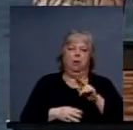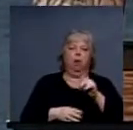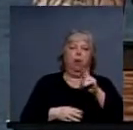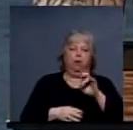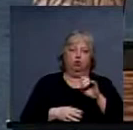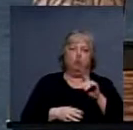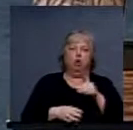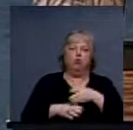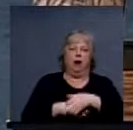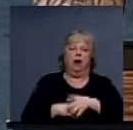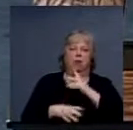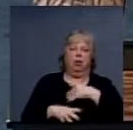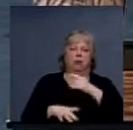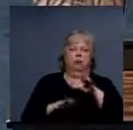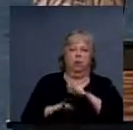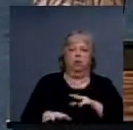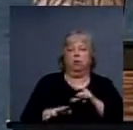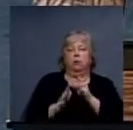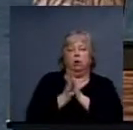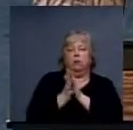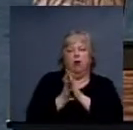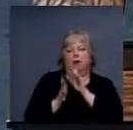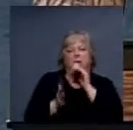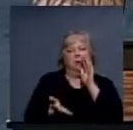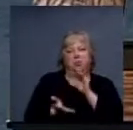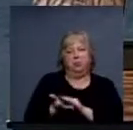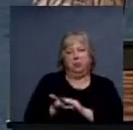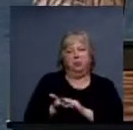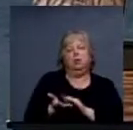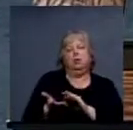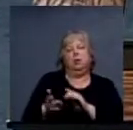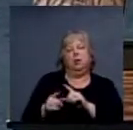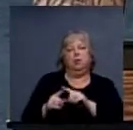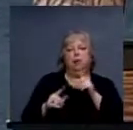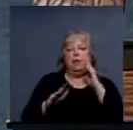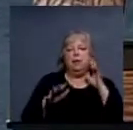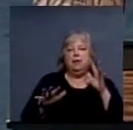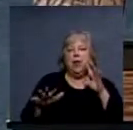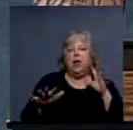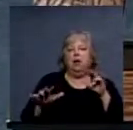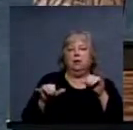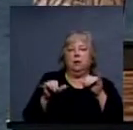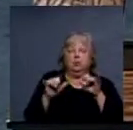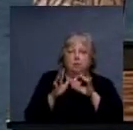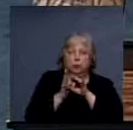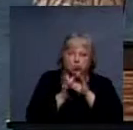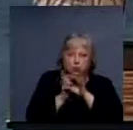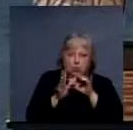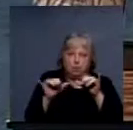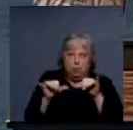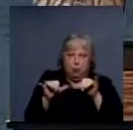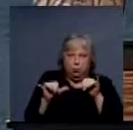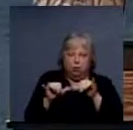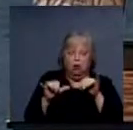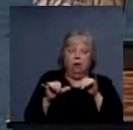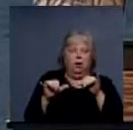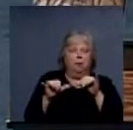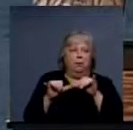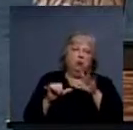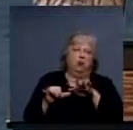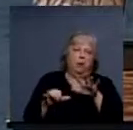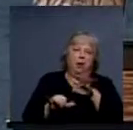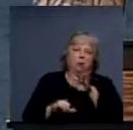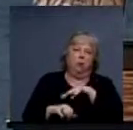snow. So there wasn't a lot of traffic through there. But we had the sound pressure meter on Rebsman Park Road measuring an average